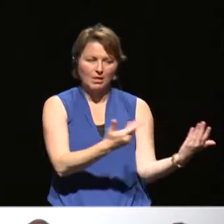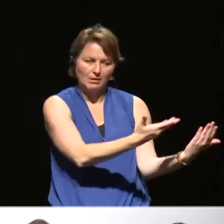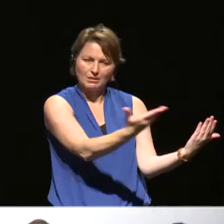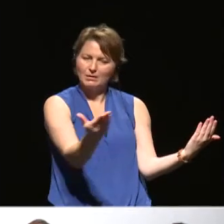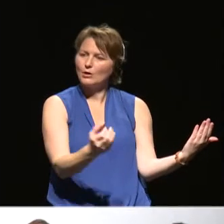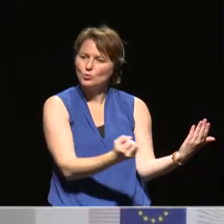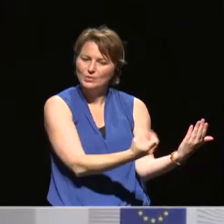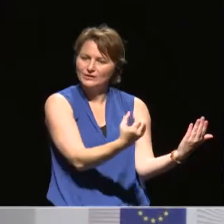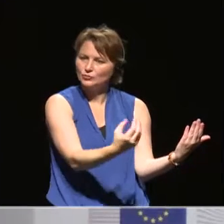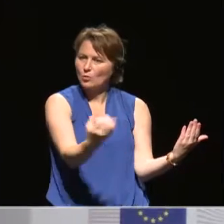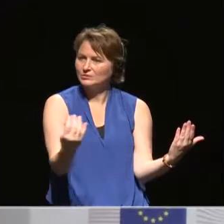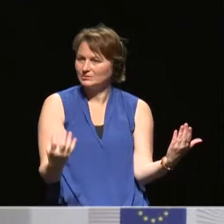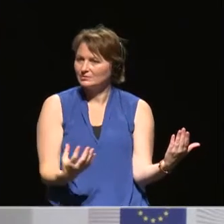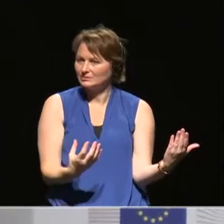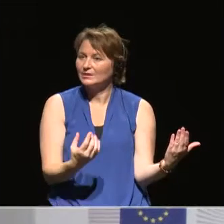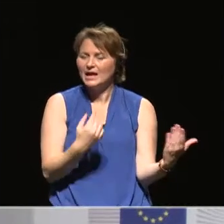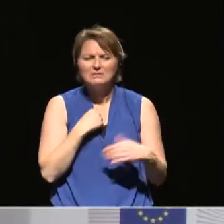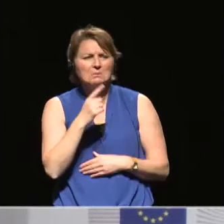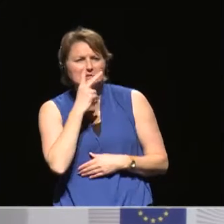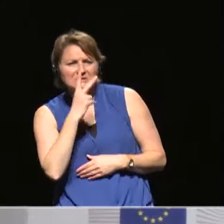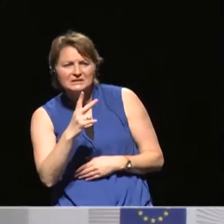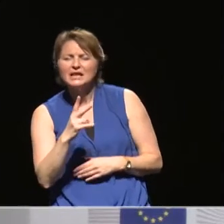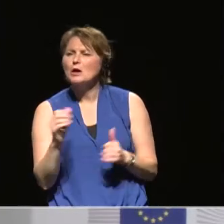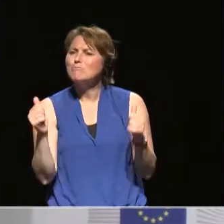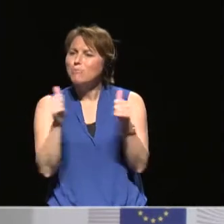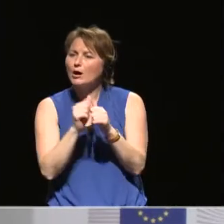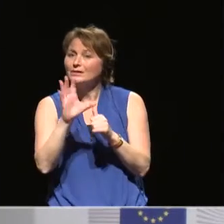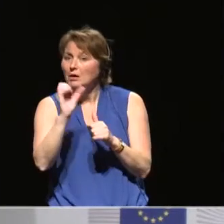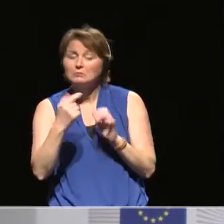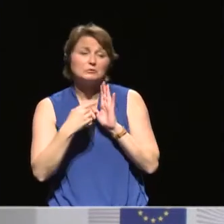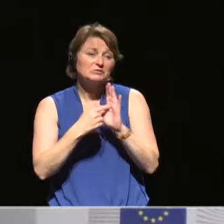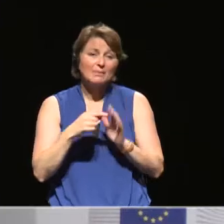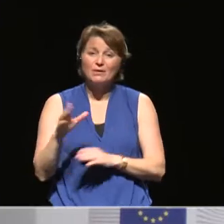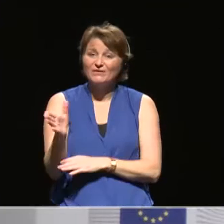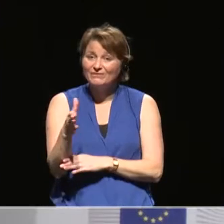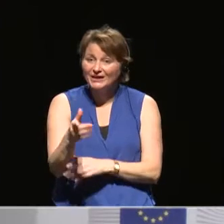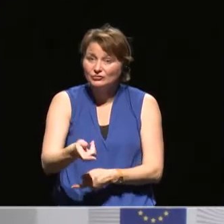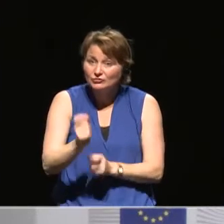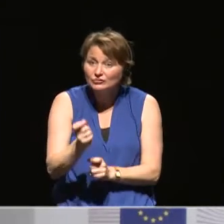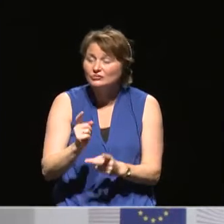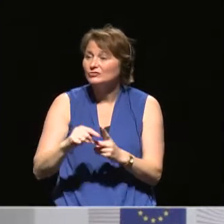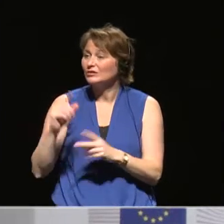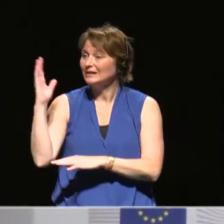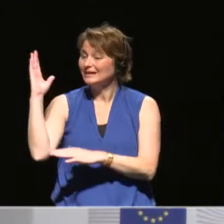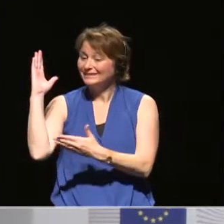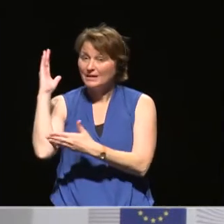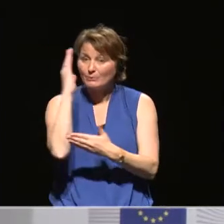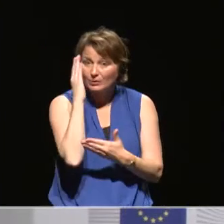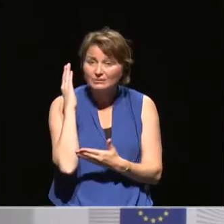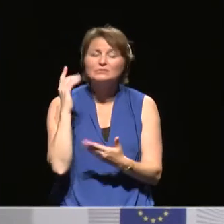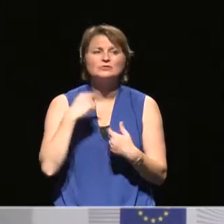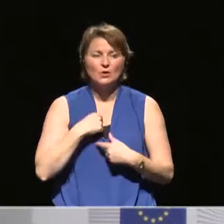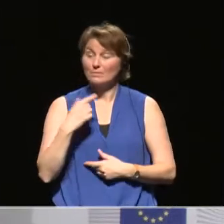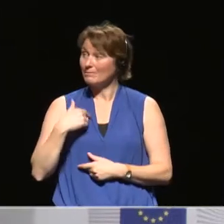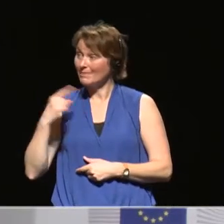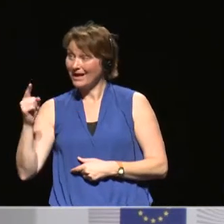terms of partner countries, whether it's timber, whether it's fisheries, other natural resources. This demand in Europe and the ability